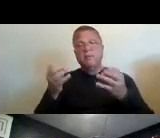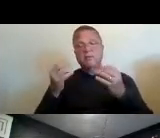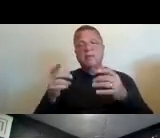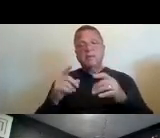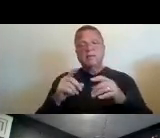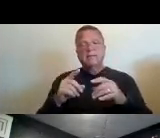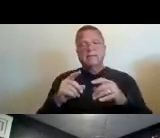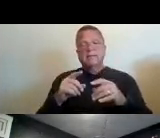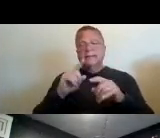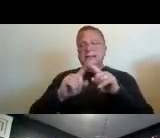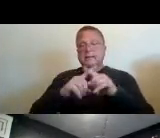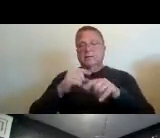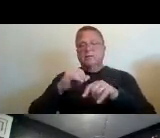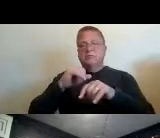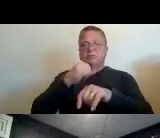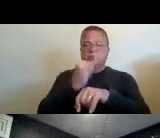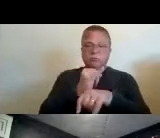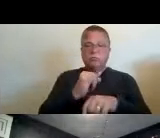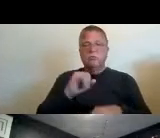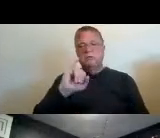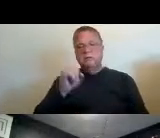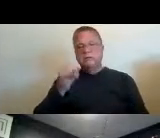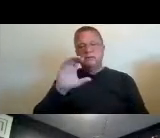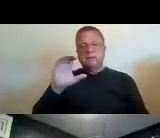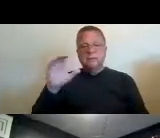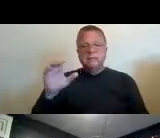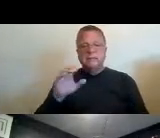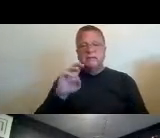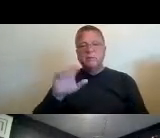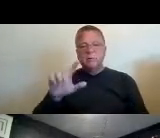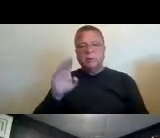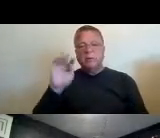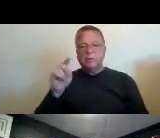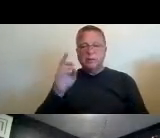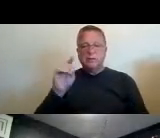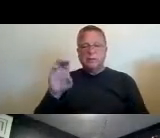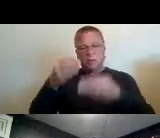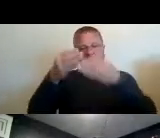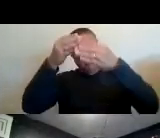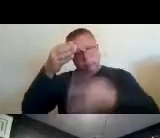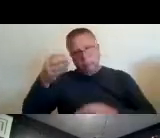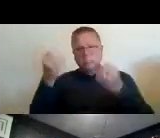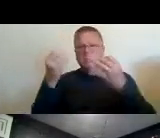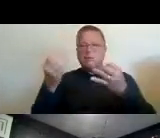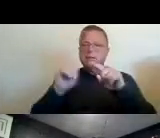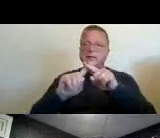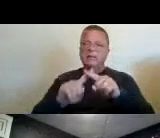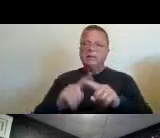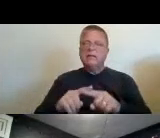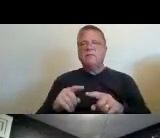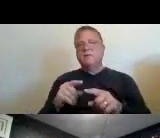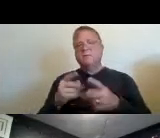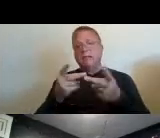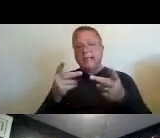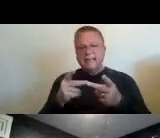anchoring institutions, JCC, Hillel, Beth Shalom, and on and on. The number of institutions that we